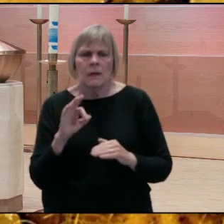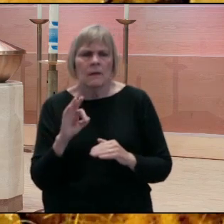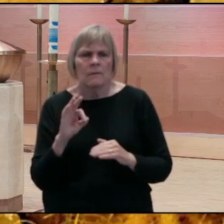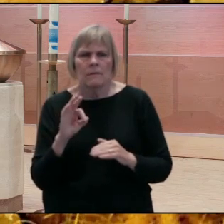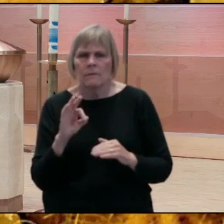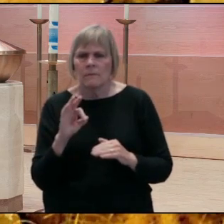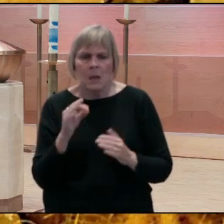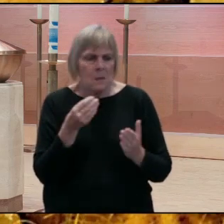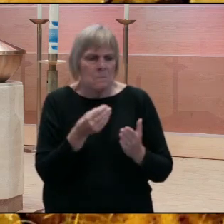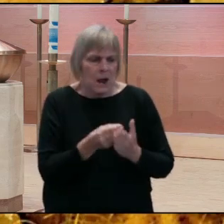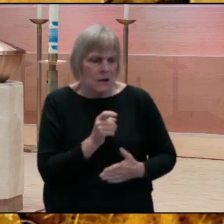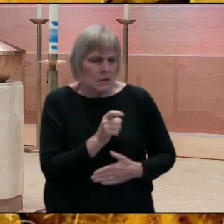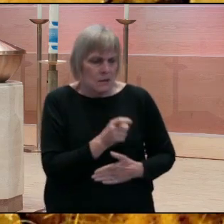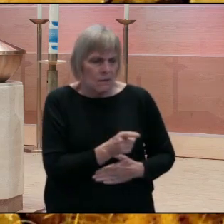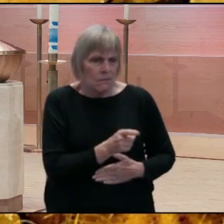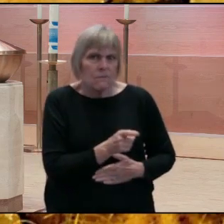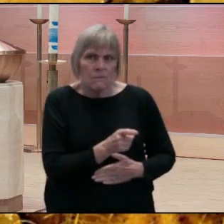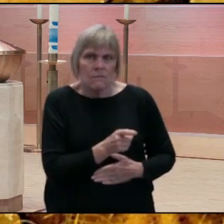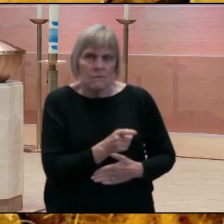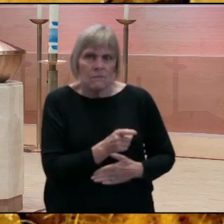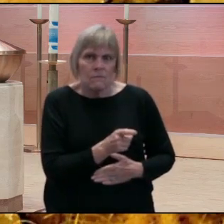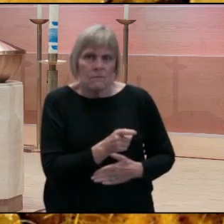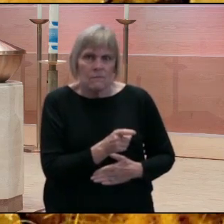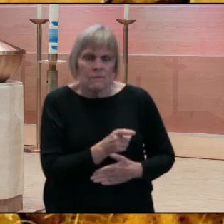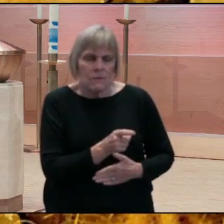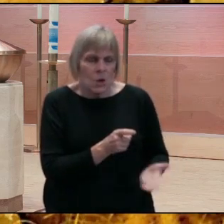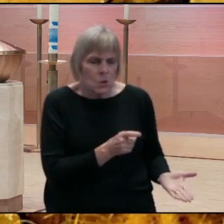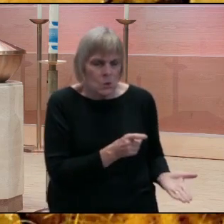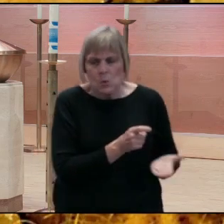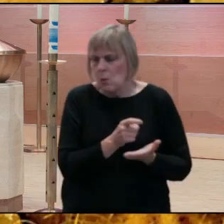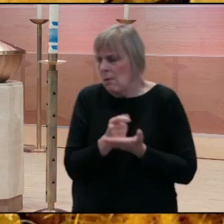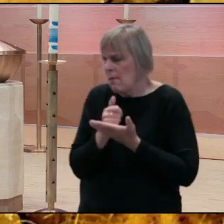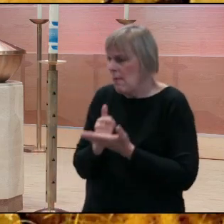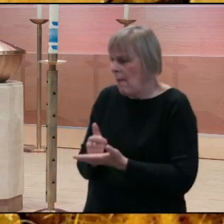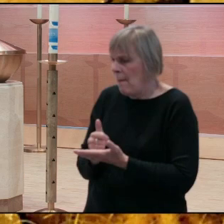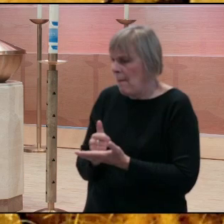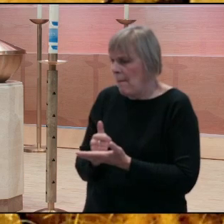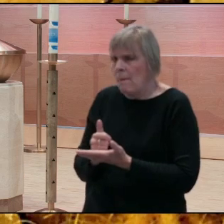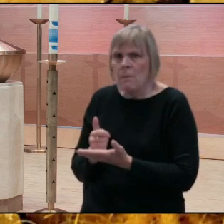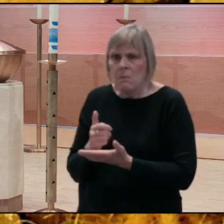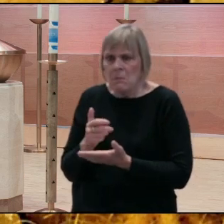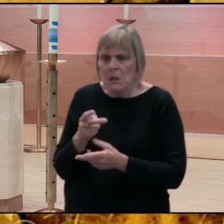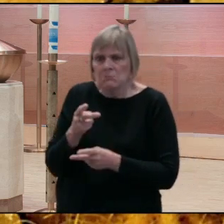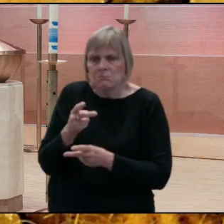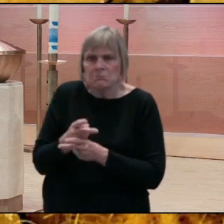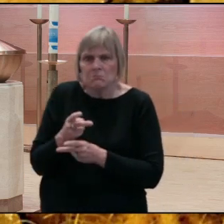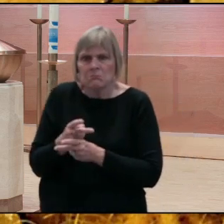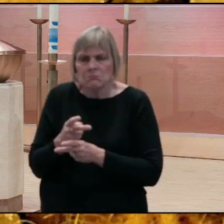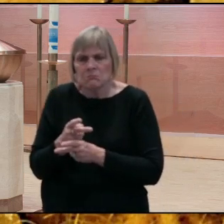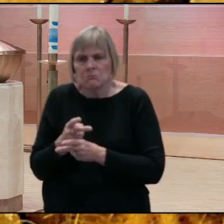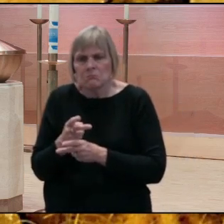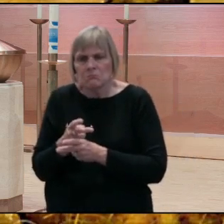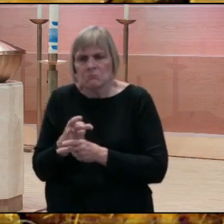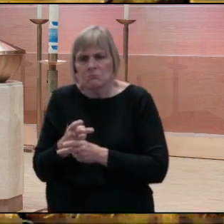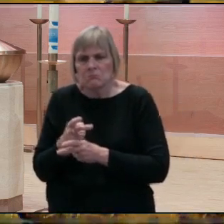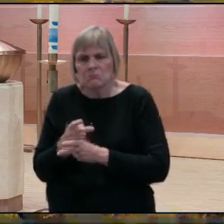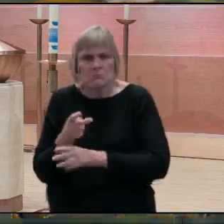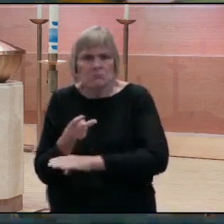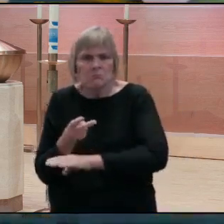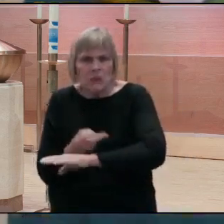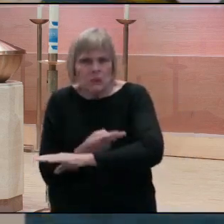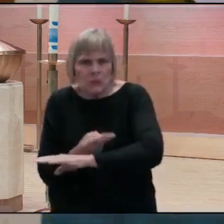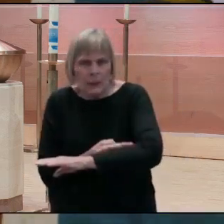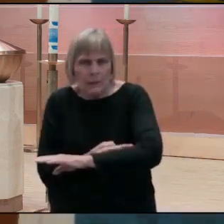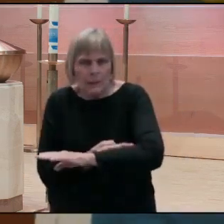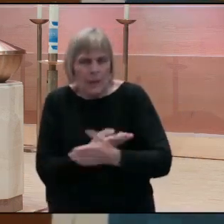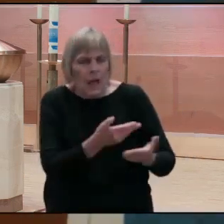a sum of money to kind of step in the place of the shepherd and take care of the sheep. But a few things we got to